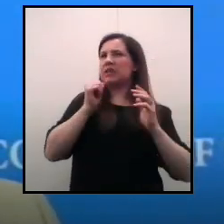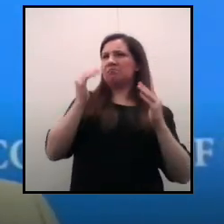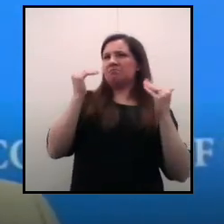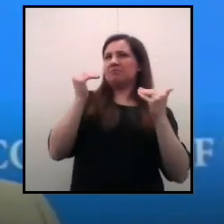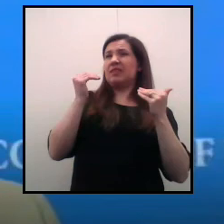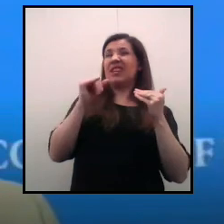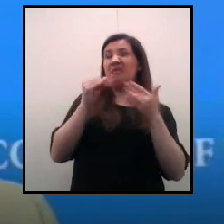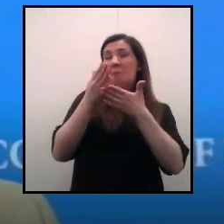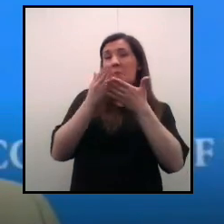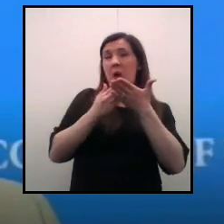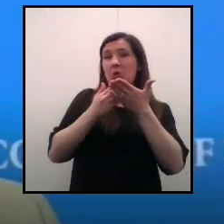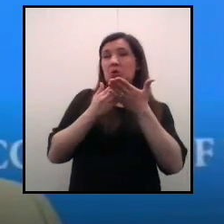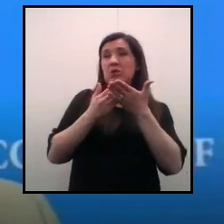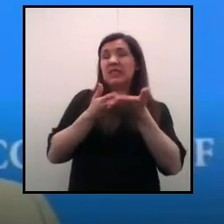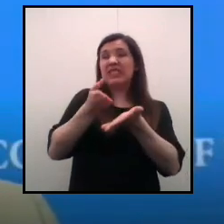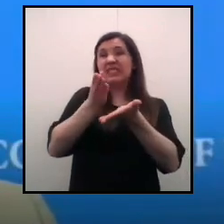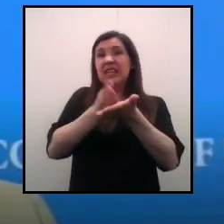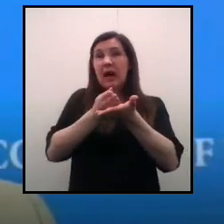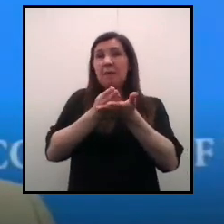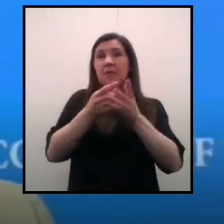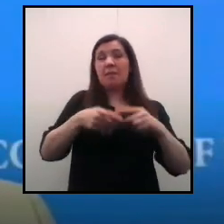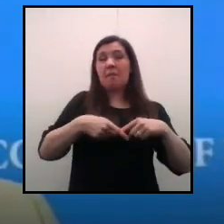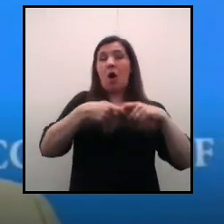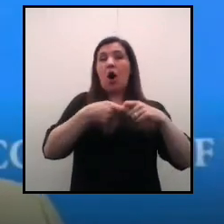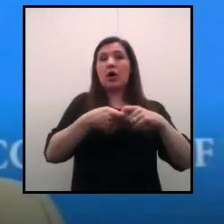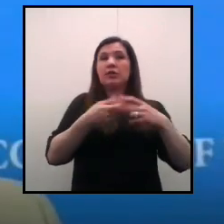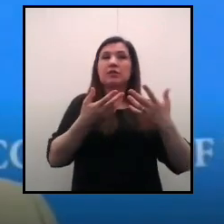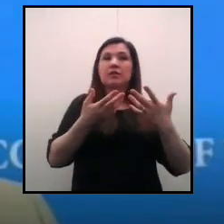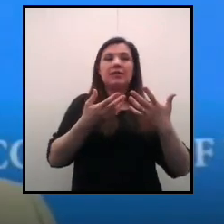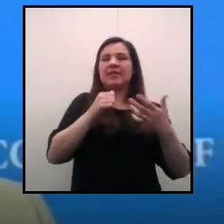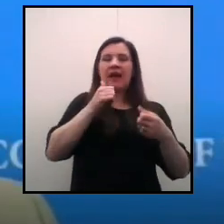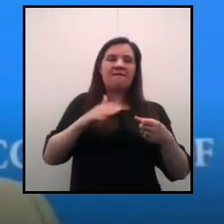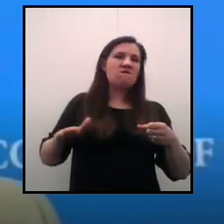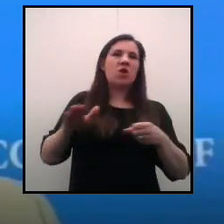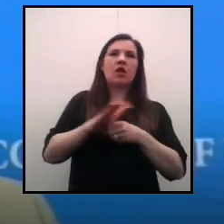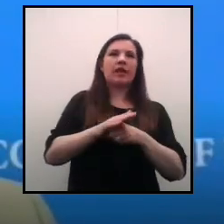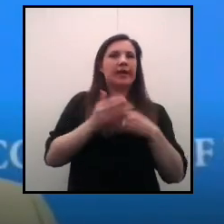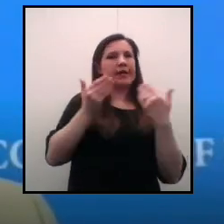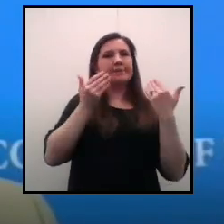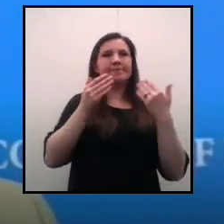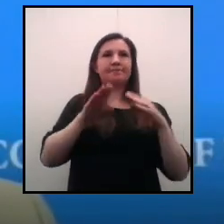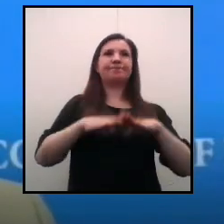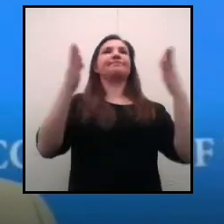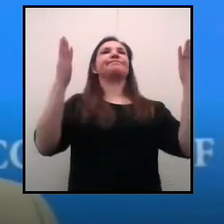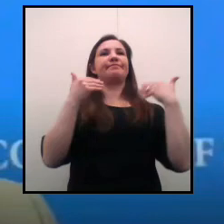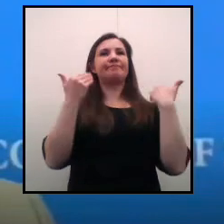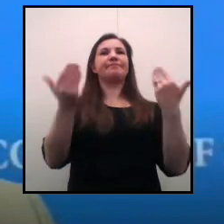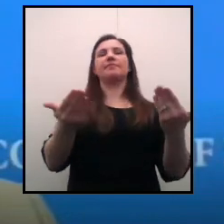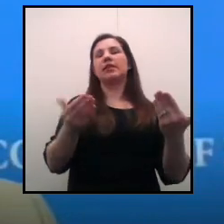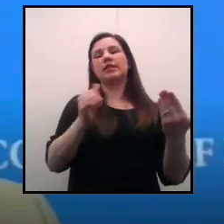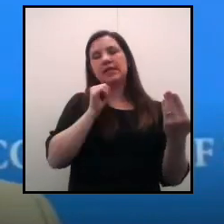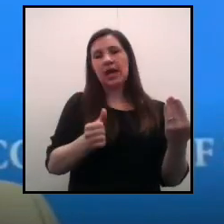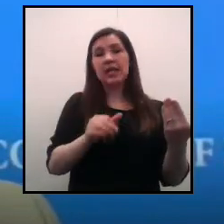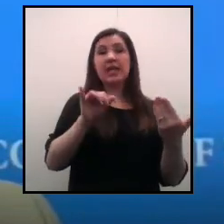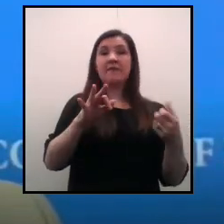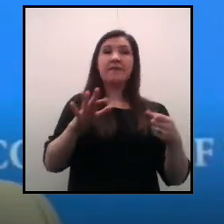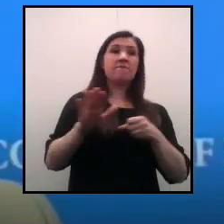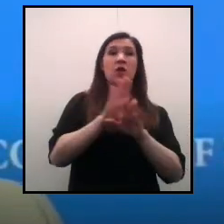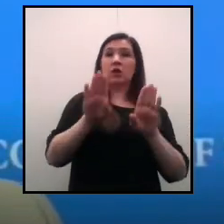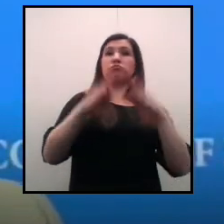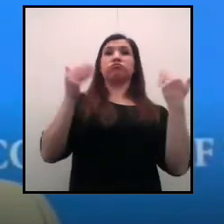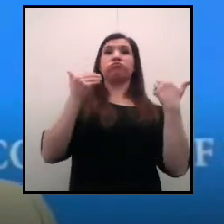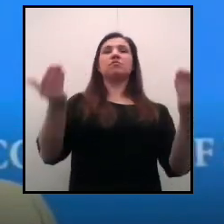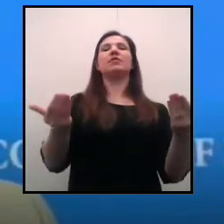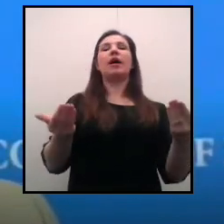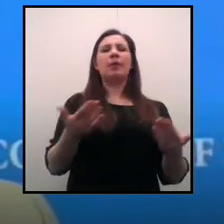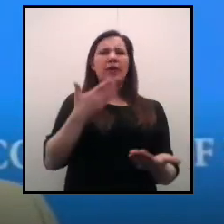lifted the pause orders, I do not see a full lifting of the pause orders anytime soon. And a reminder, if there was a full lifting, we've